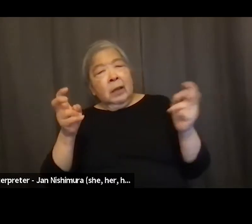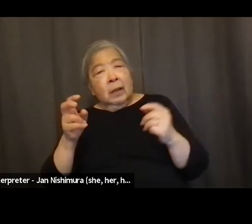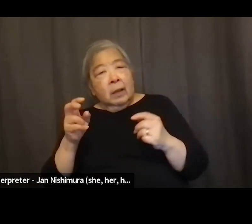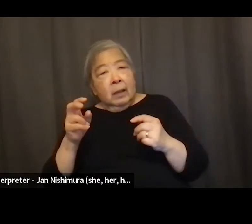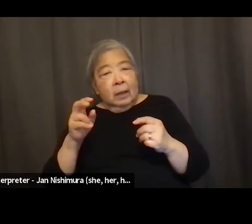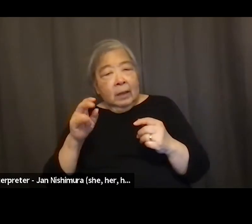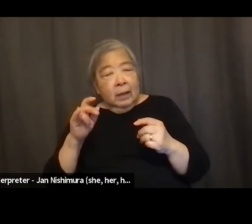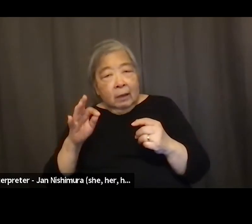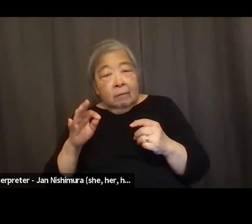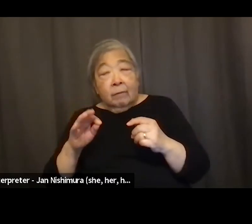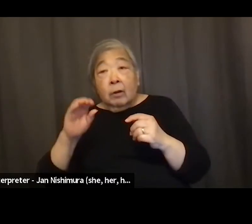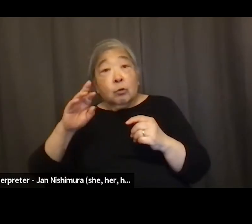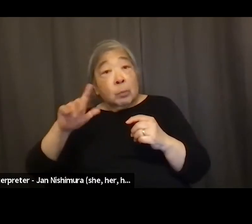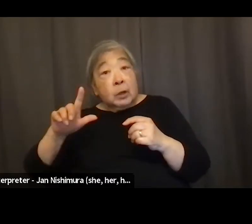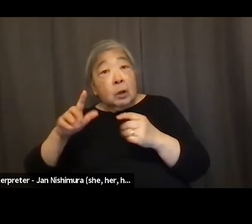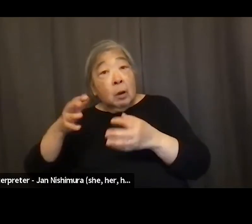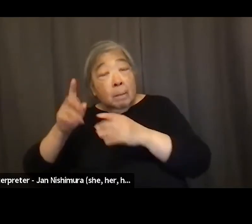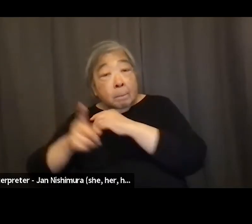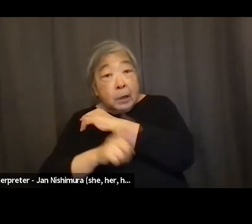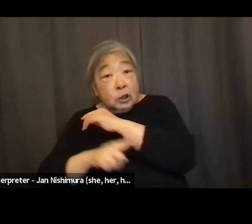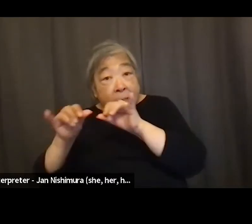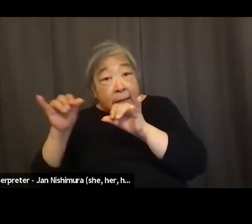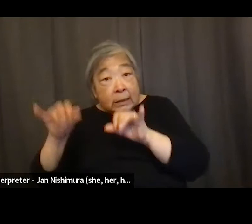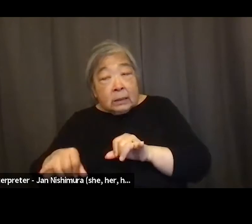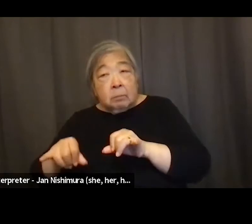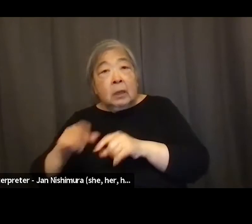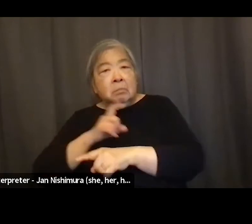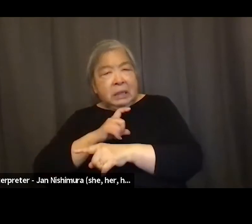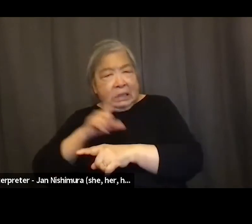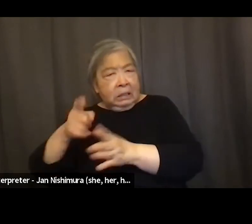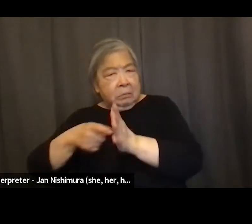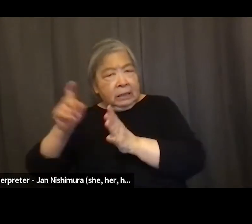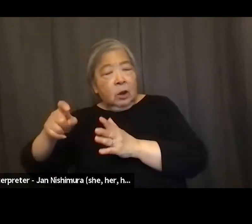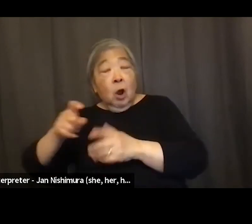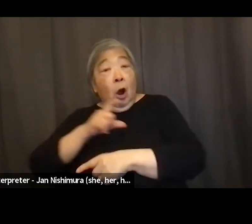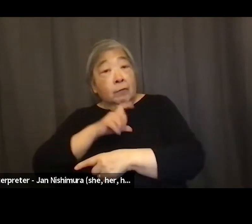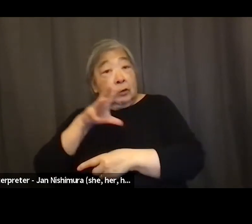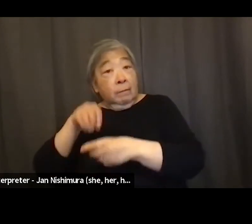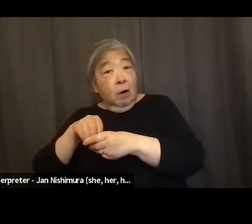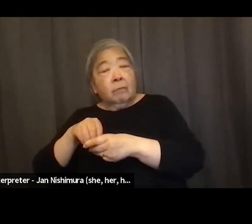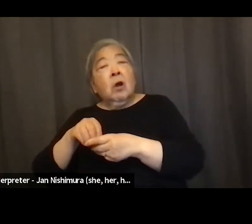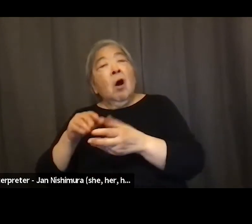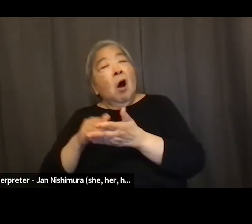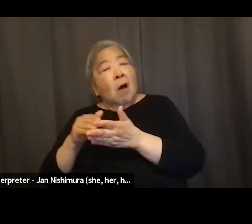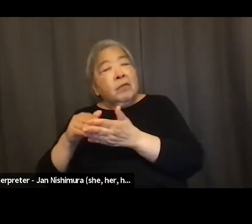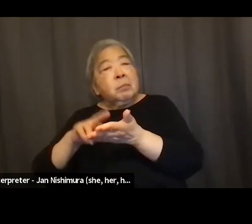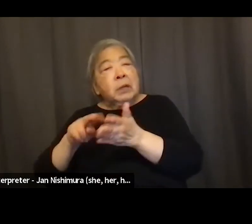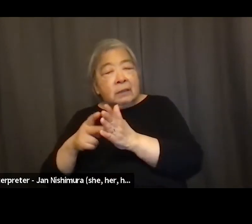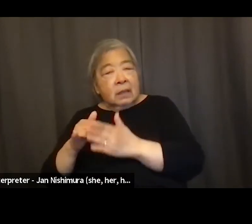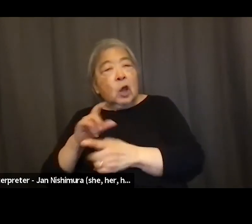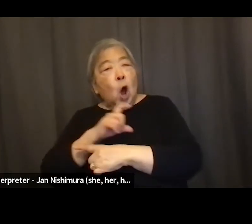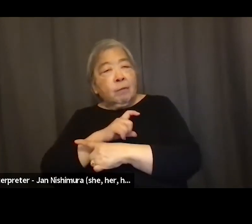guise that the criminal punishment system and policing are necessary, then officer involved often indicates to people that the officer was